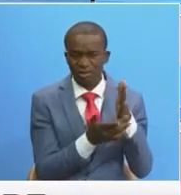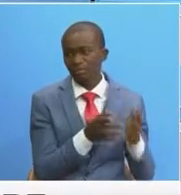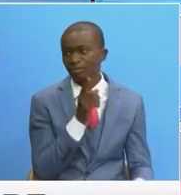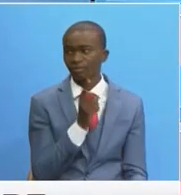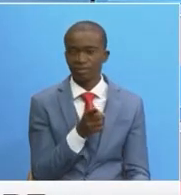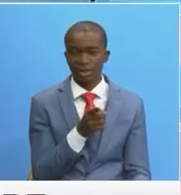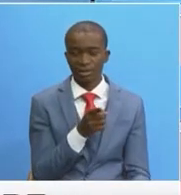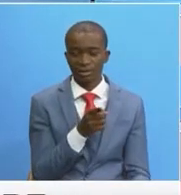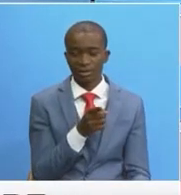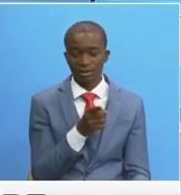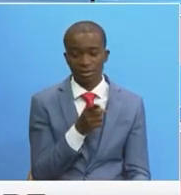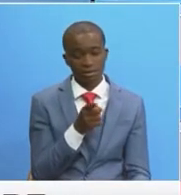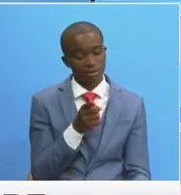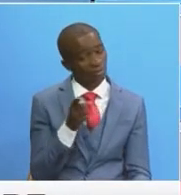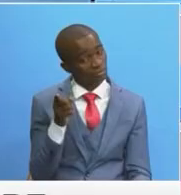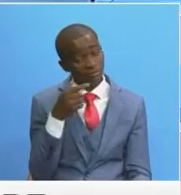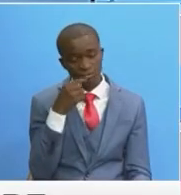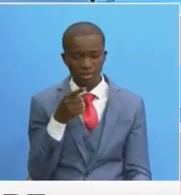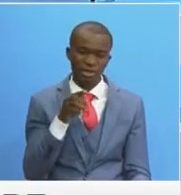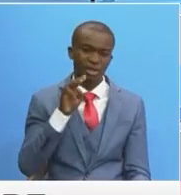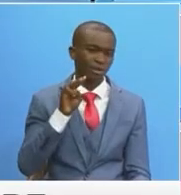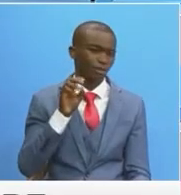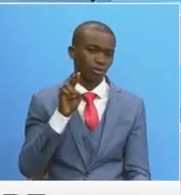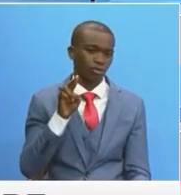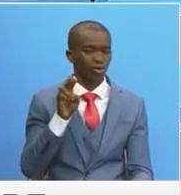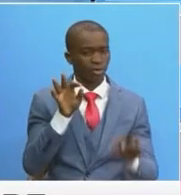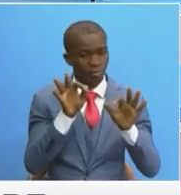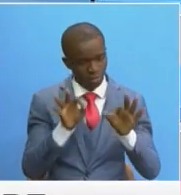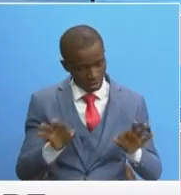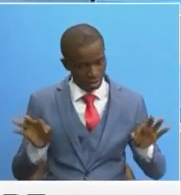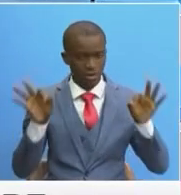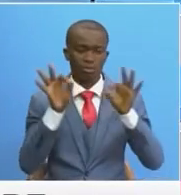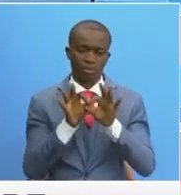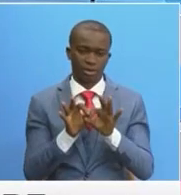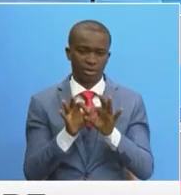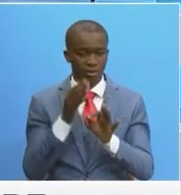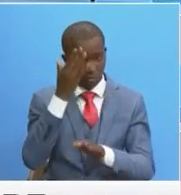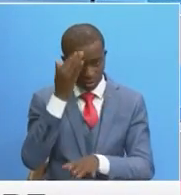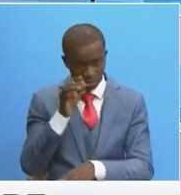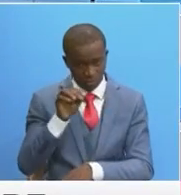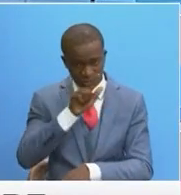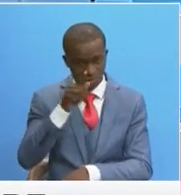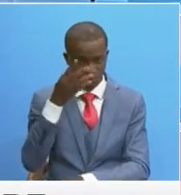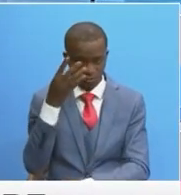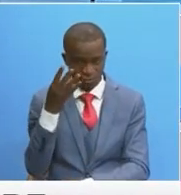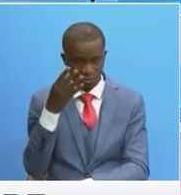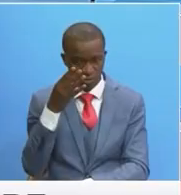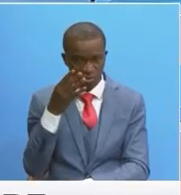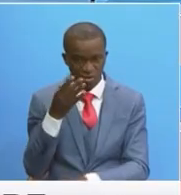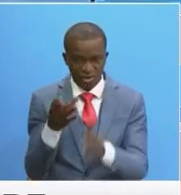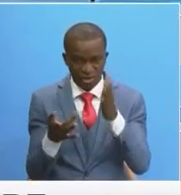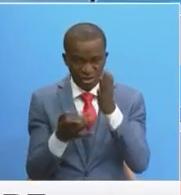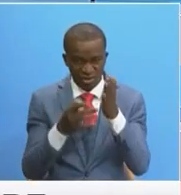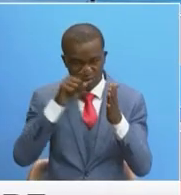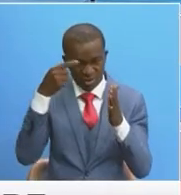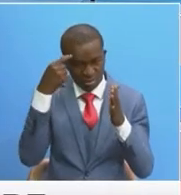of Understanding is a success story for the 2024 Digital Government Africa Summit, which attracted